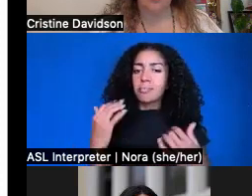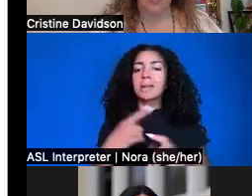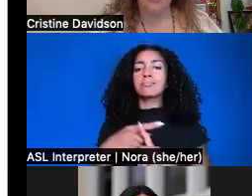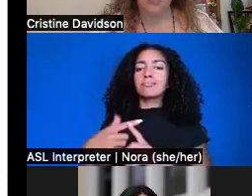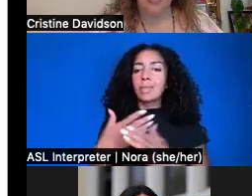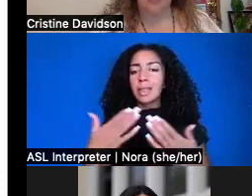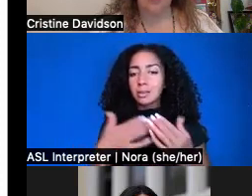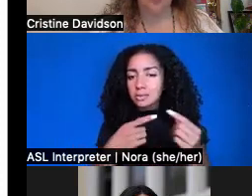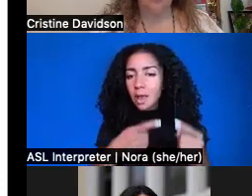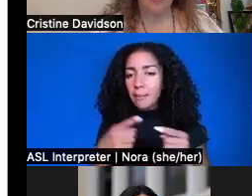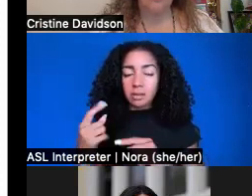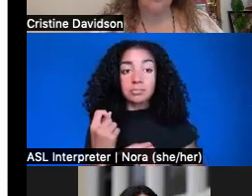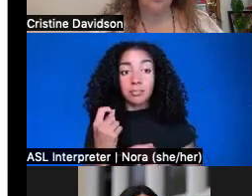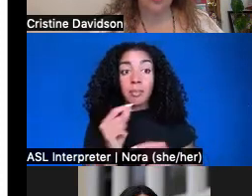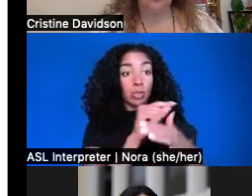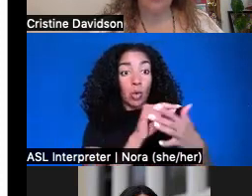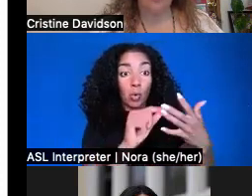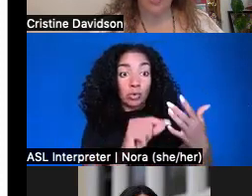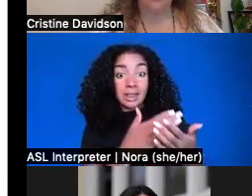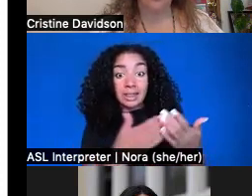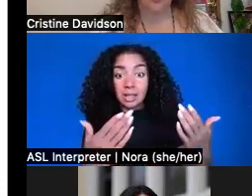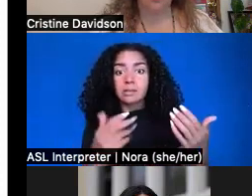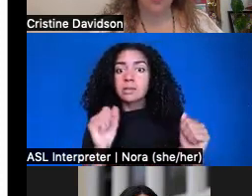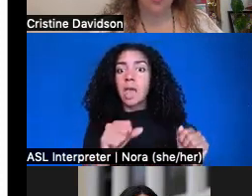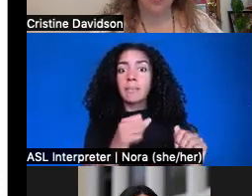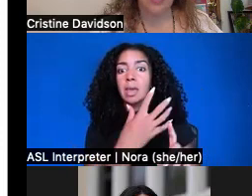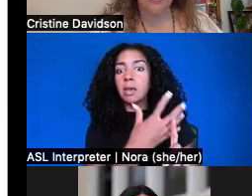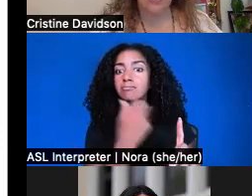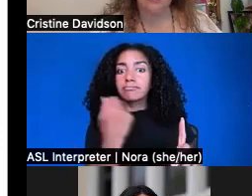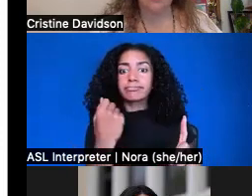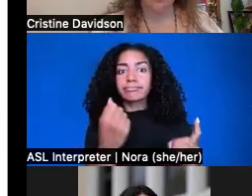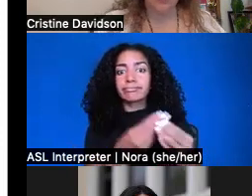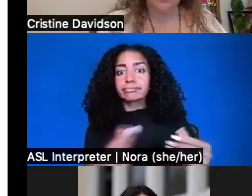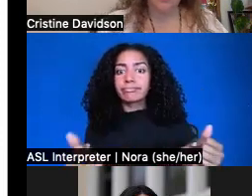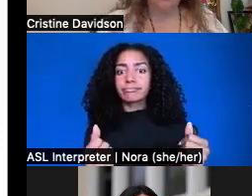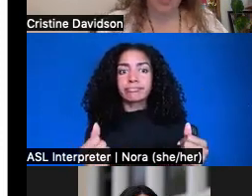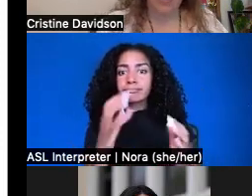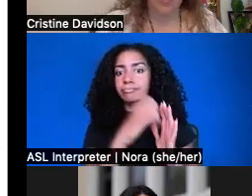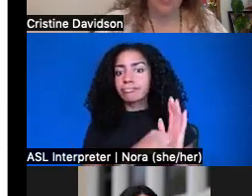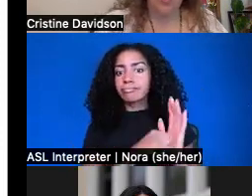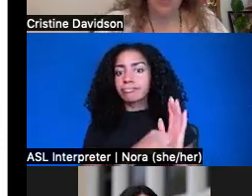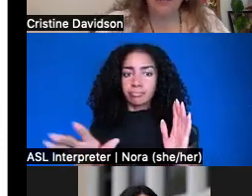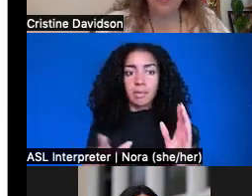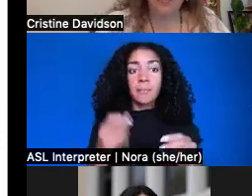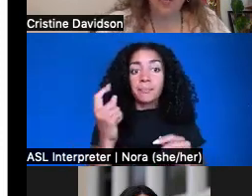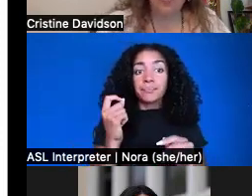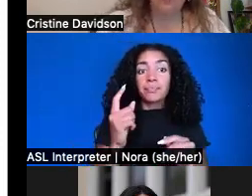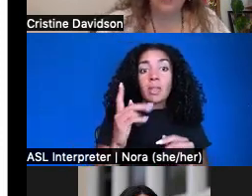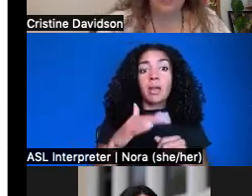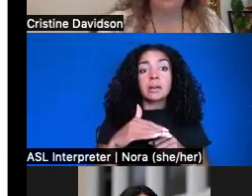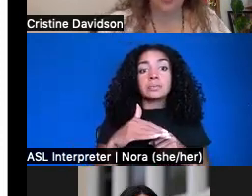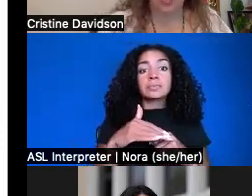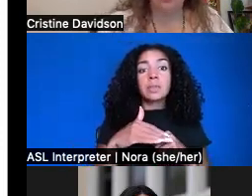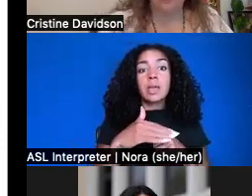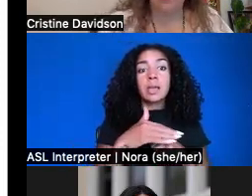be eradicated, right? The Indian Child Welfare Act, which is supposed to protect us, it's supposed to say when you have to remove